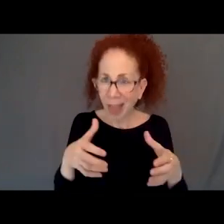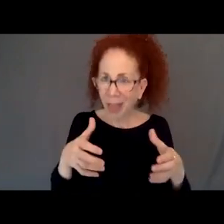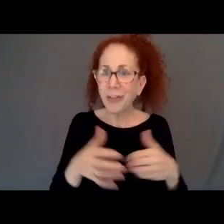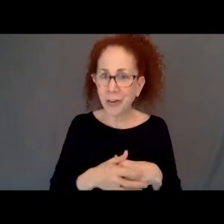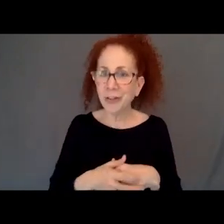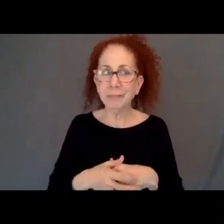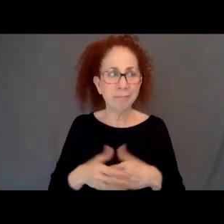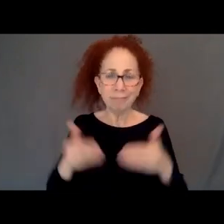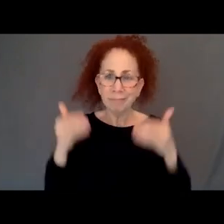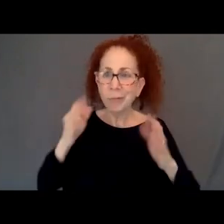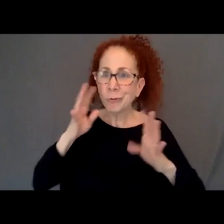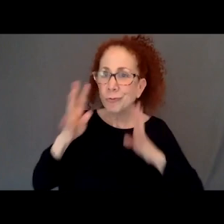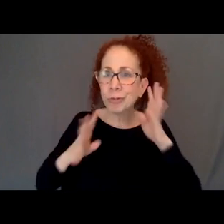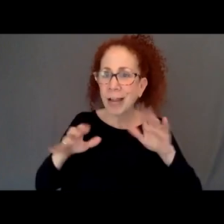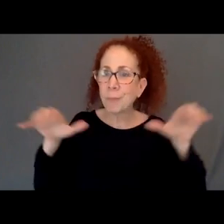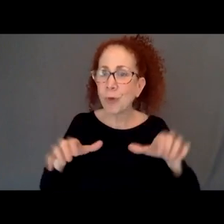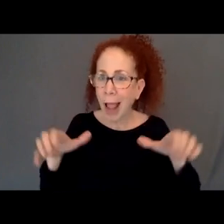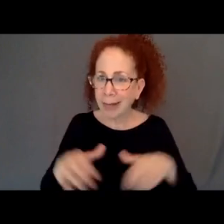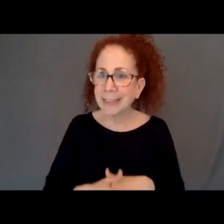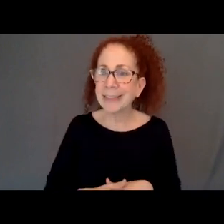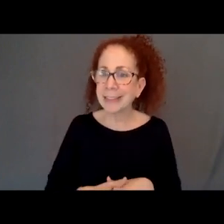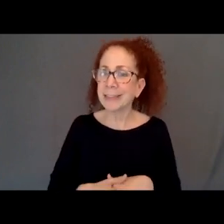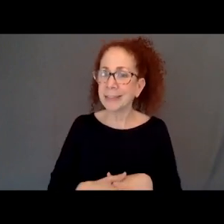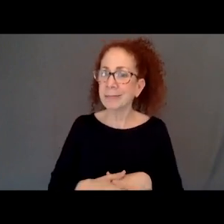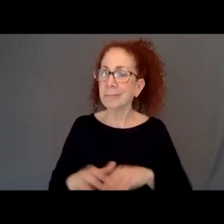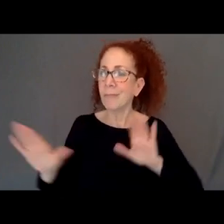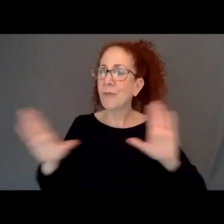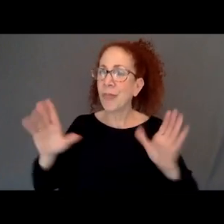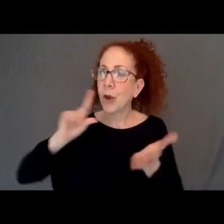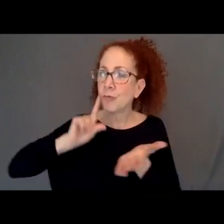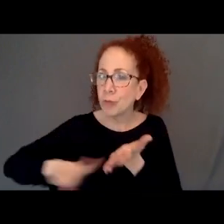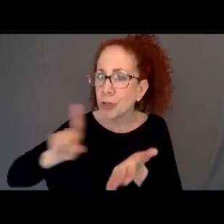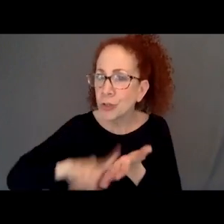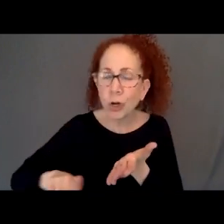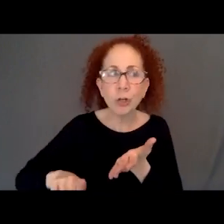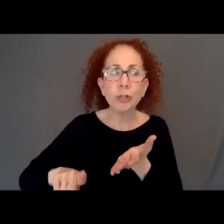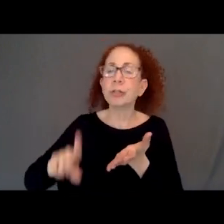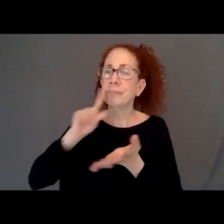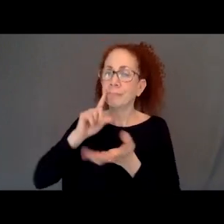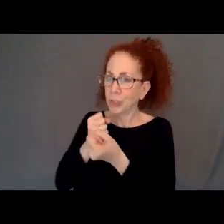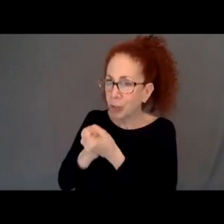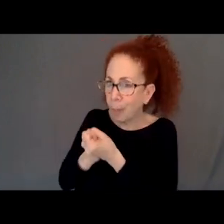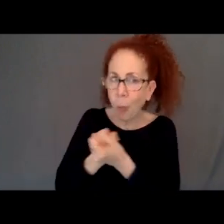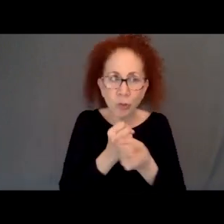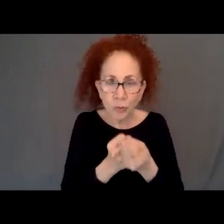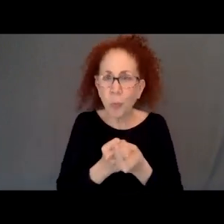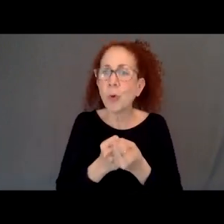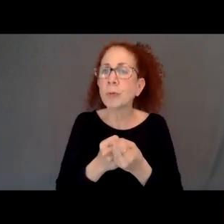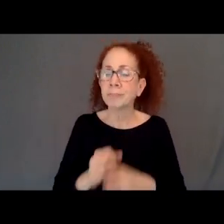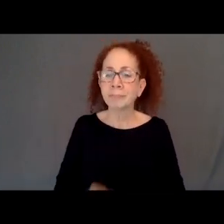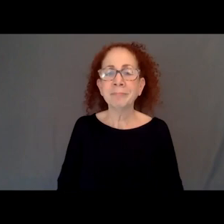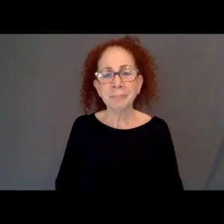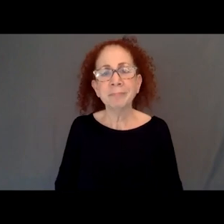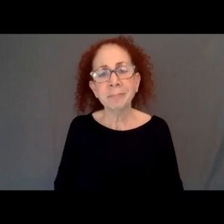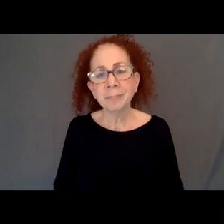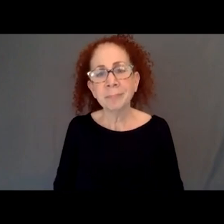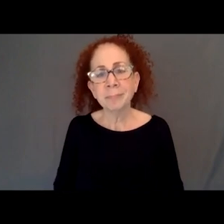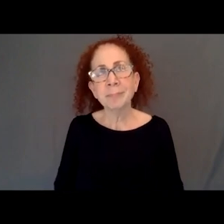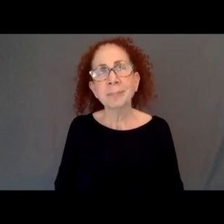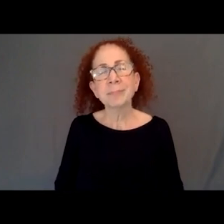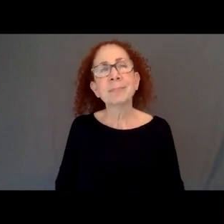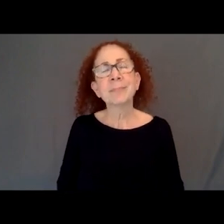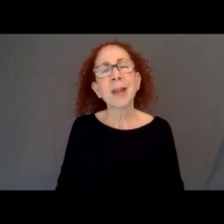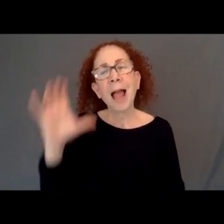pursue their creative practice as part of their research and be supported in doing that. And I guess, you know, the